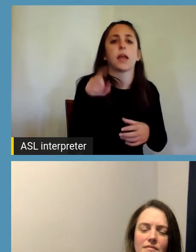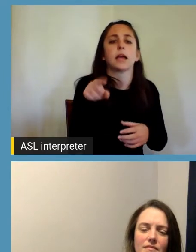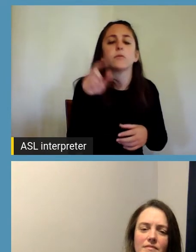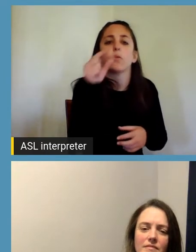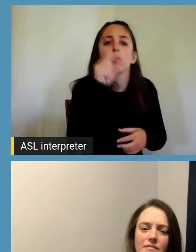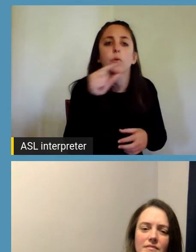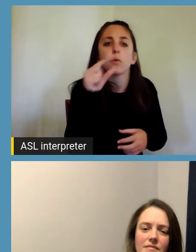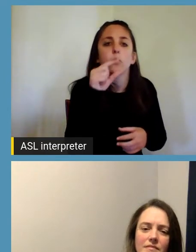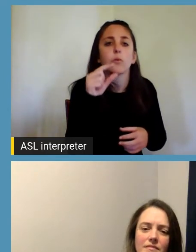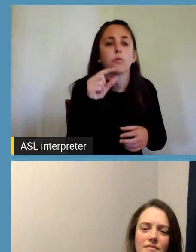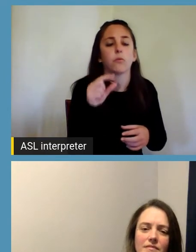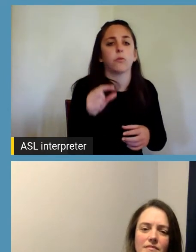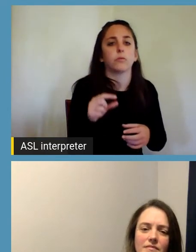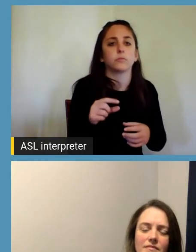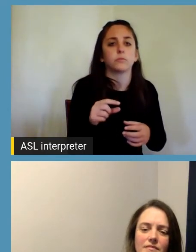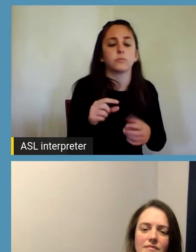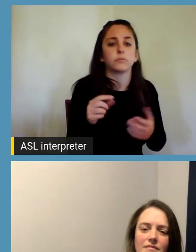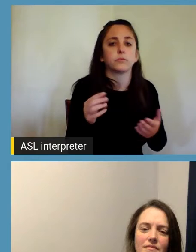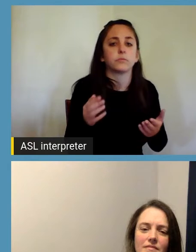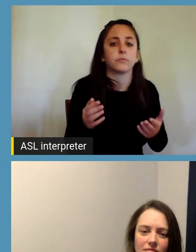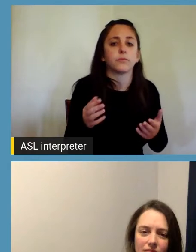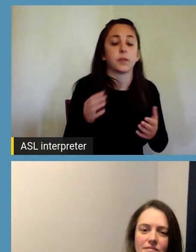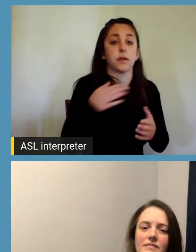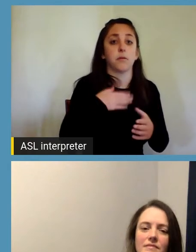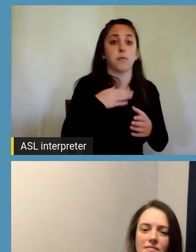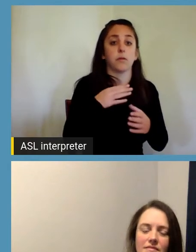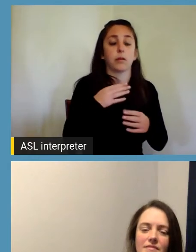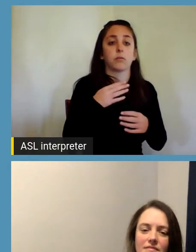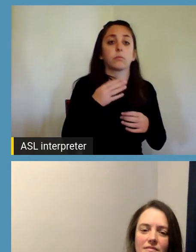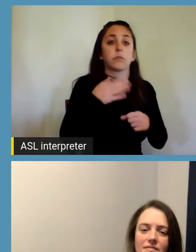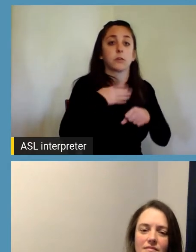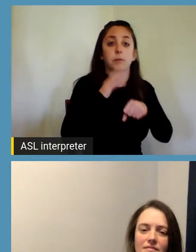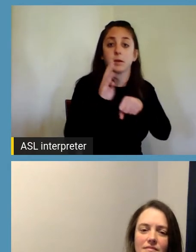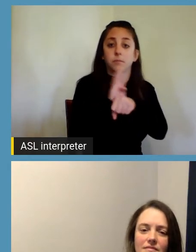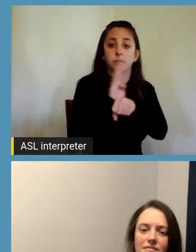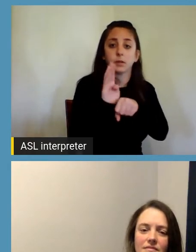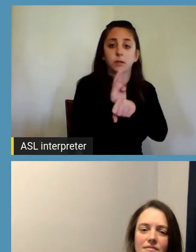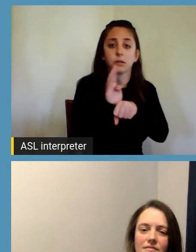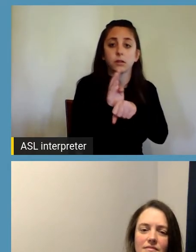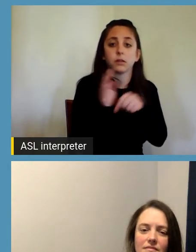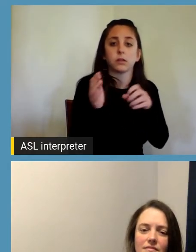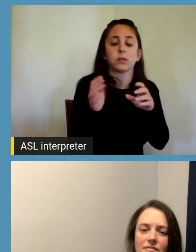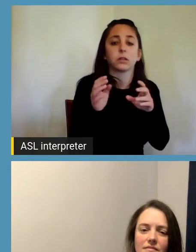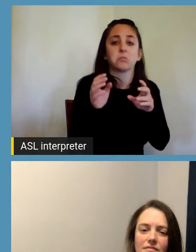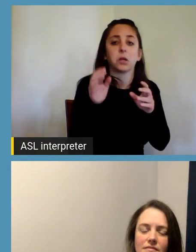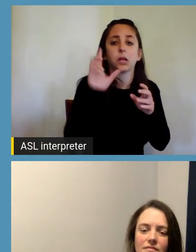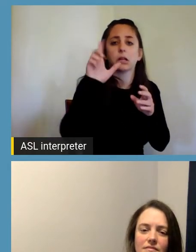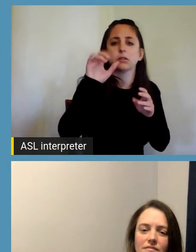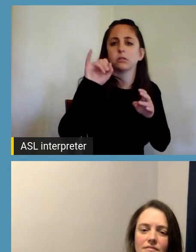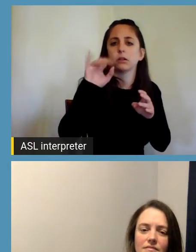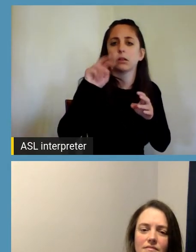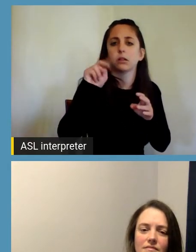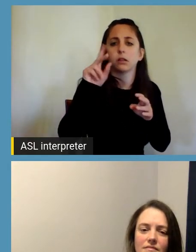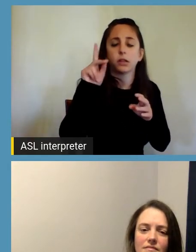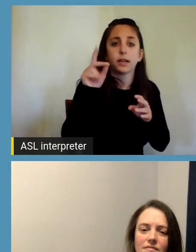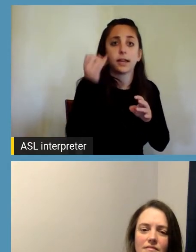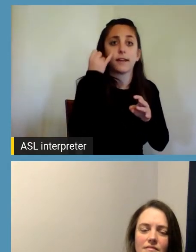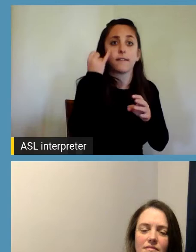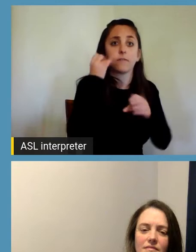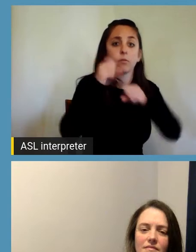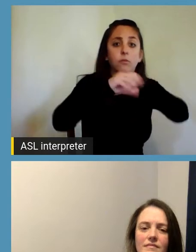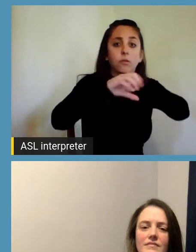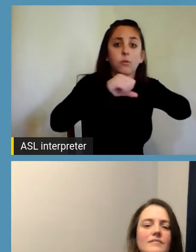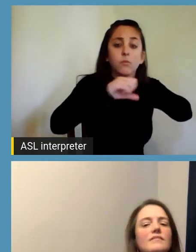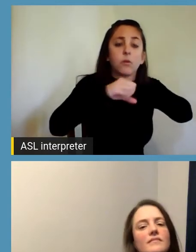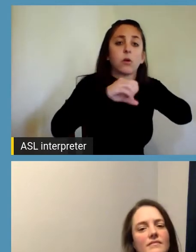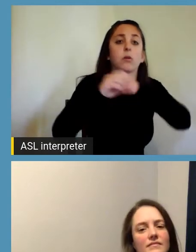email marketing, and Google My Business has like a link that is just a form. And so when I'm promoting an exhibition in my email marketing,